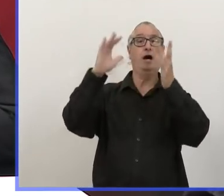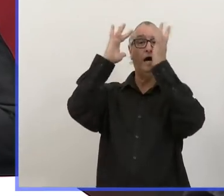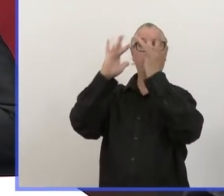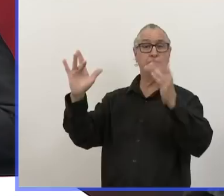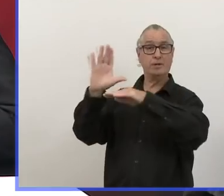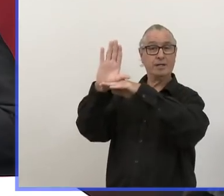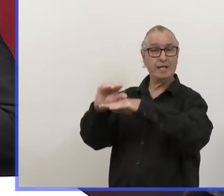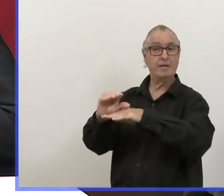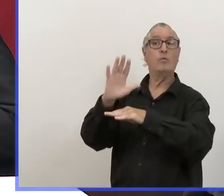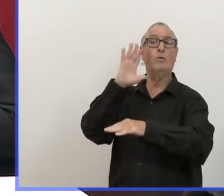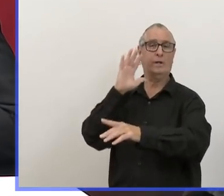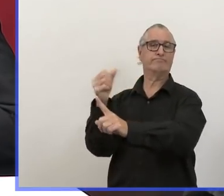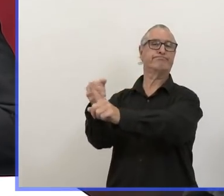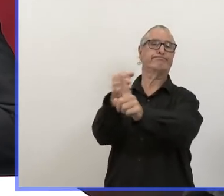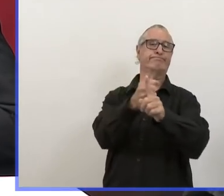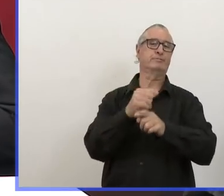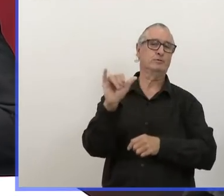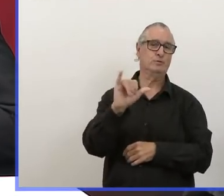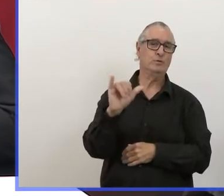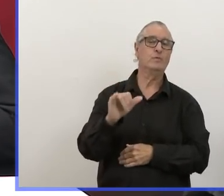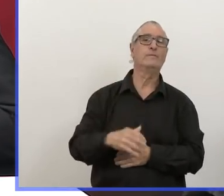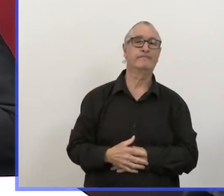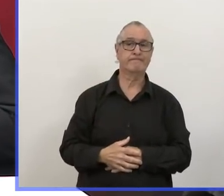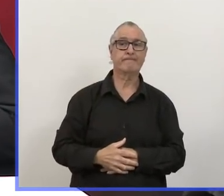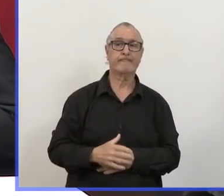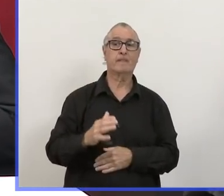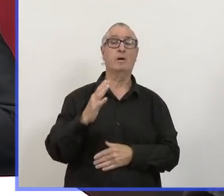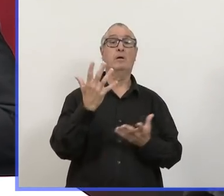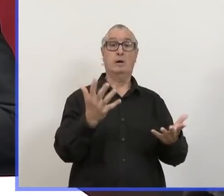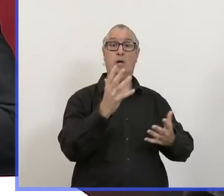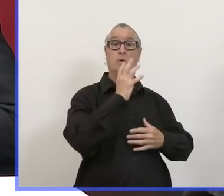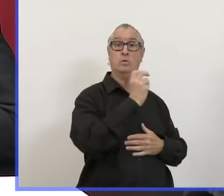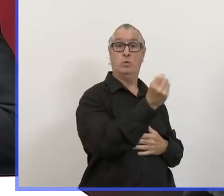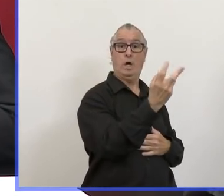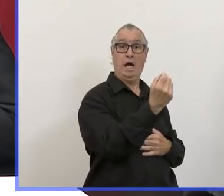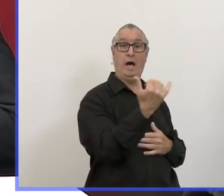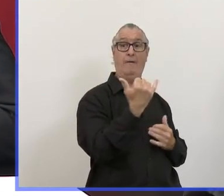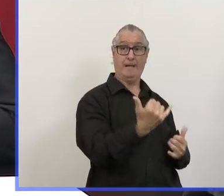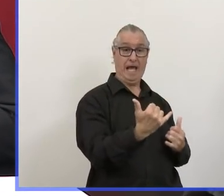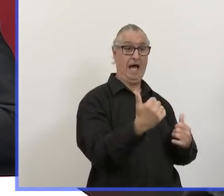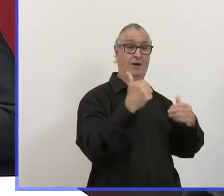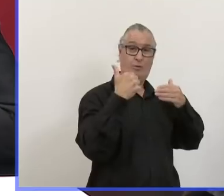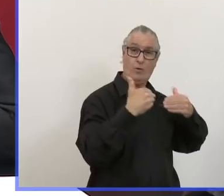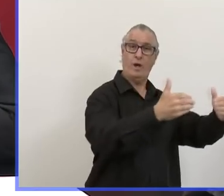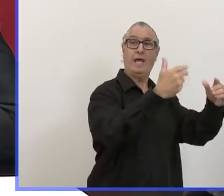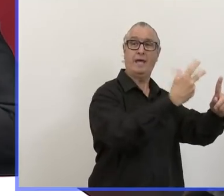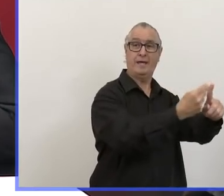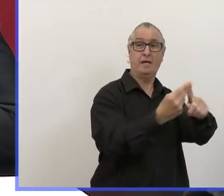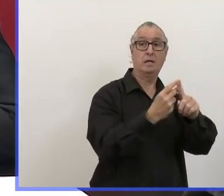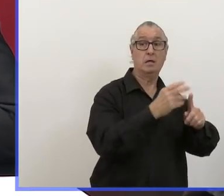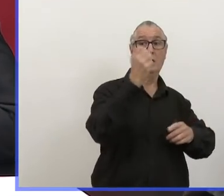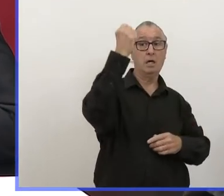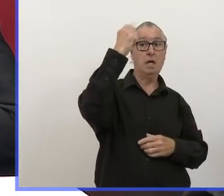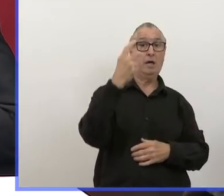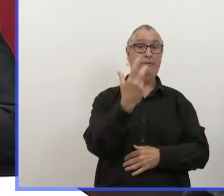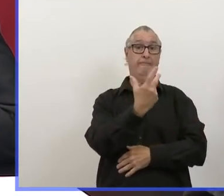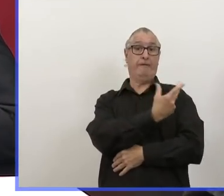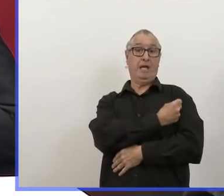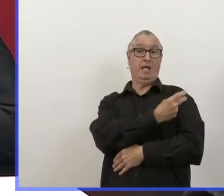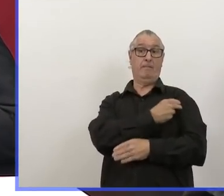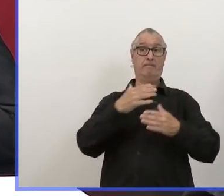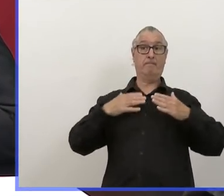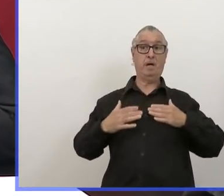with 12-year-olds getting access to vaccine, remember when you get that shot, it still takes a couple weeks to develop that immunity with the first